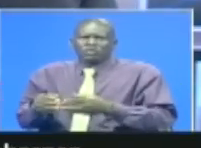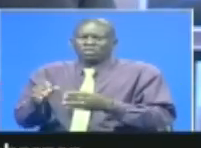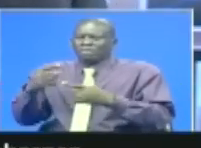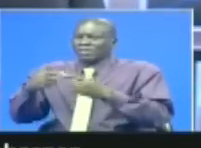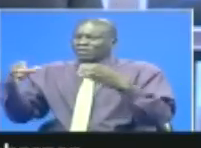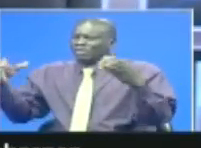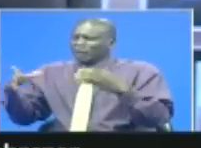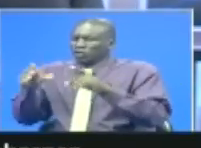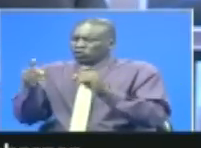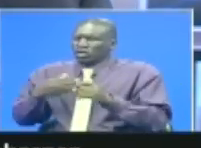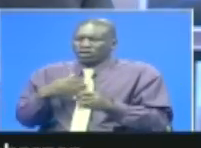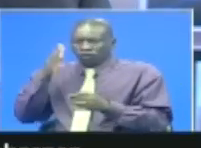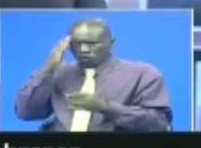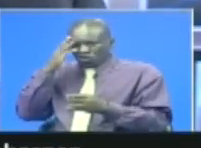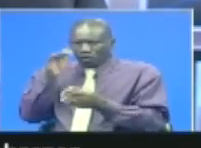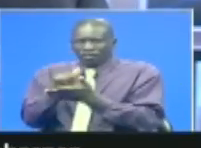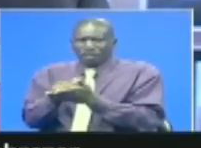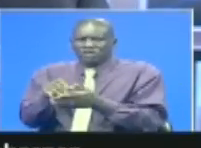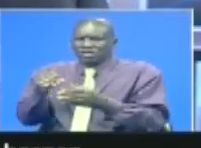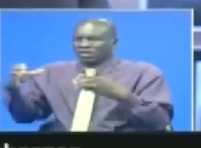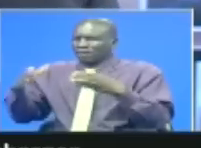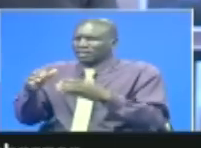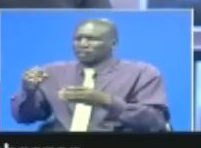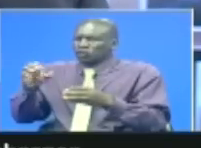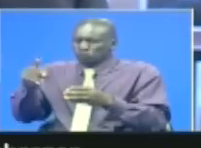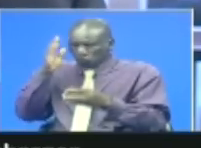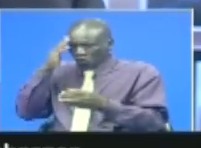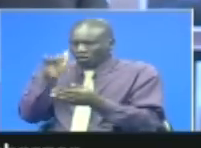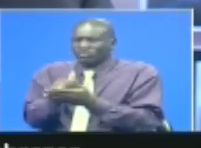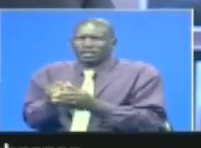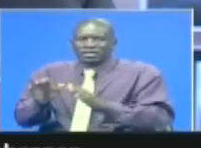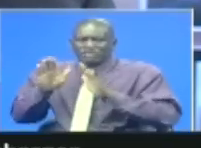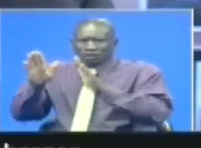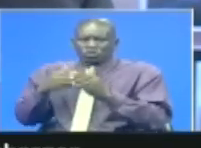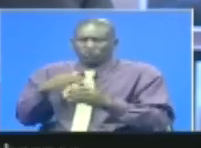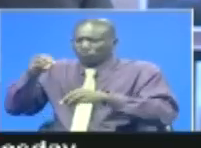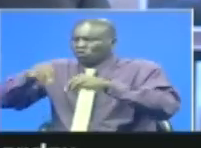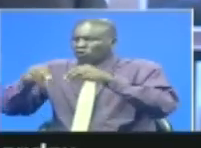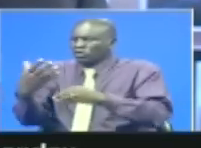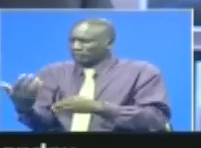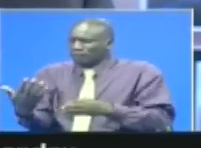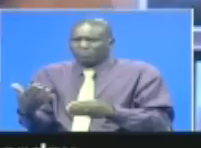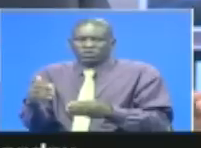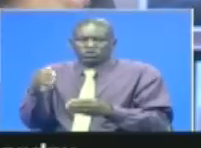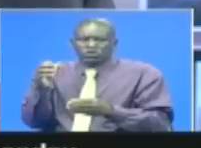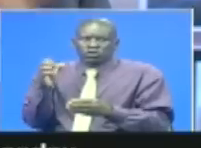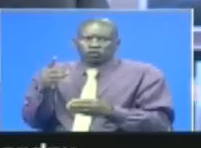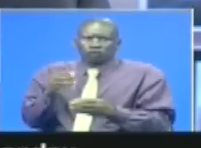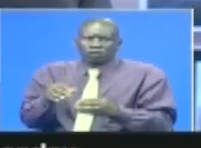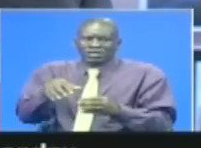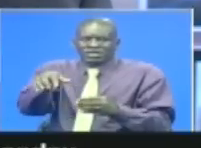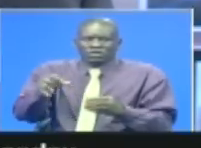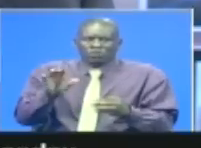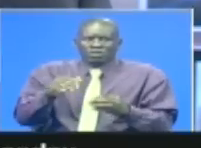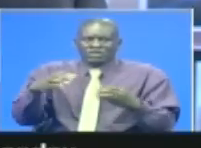should have known that it's necessary to have the ballot papers transported by the